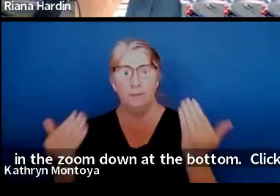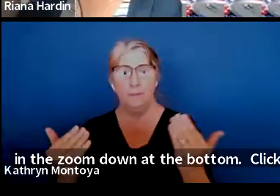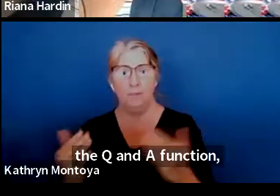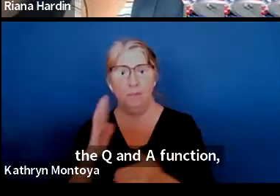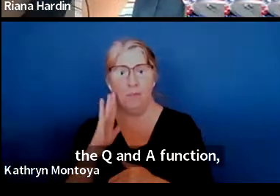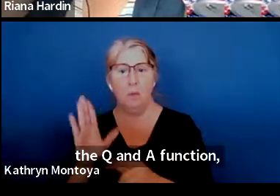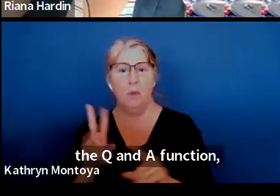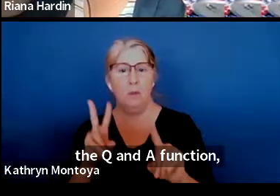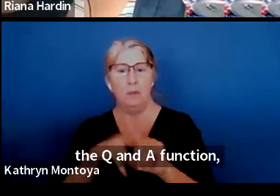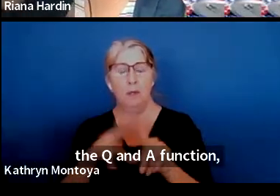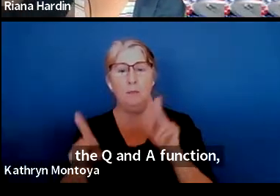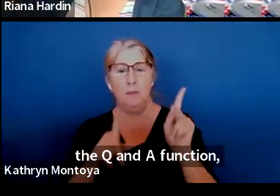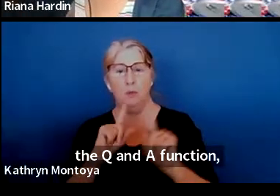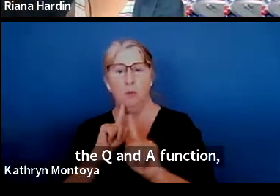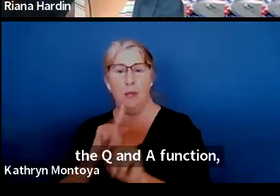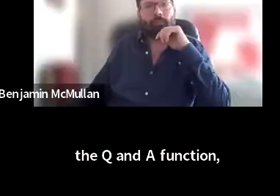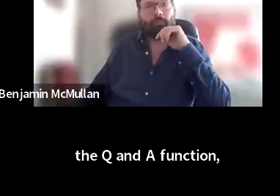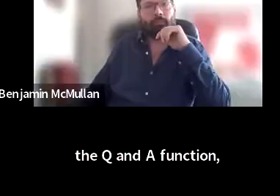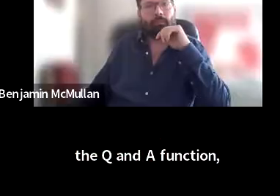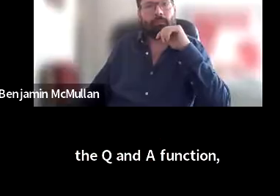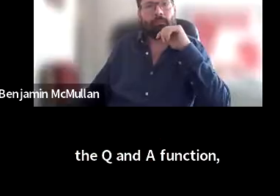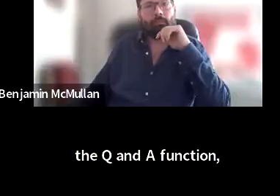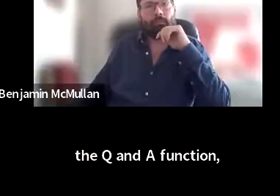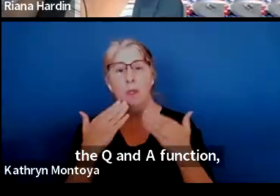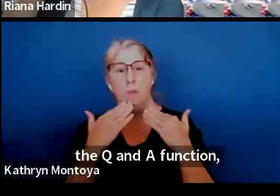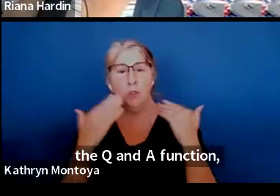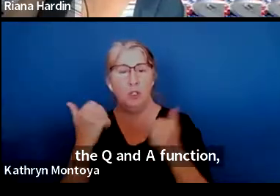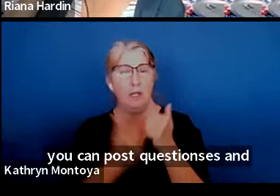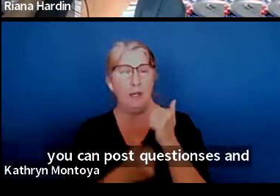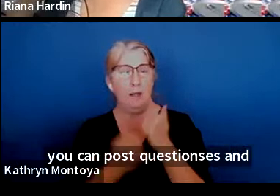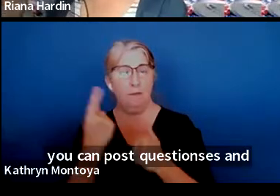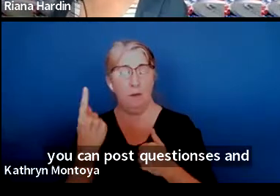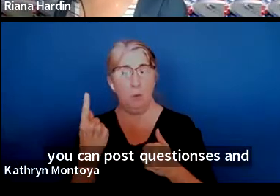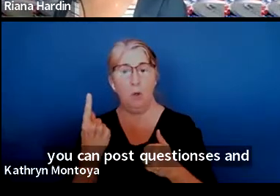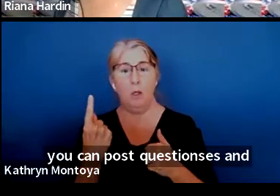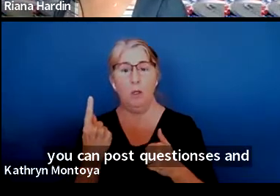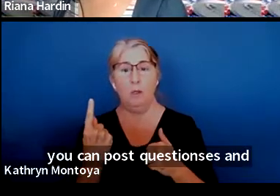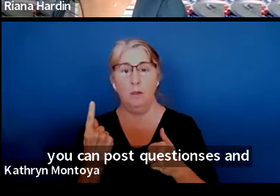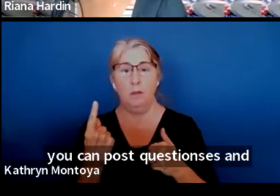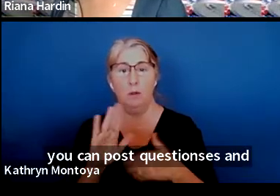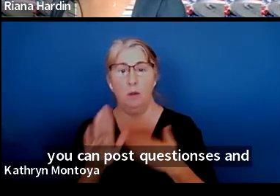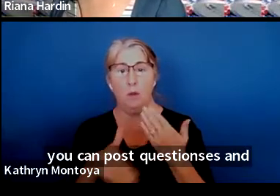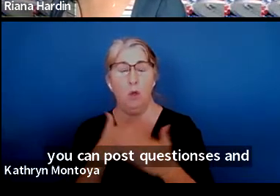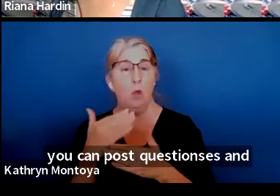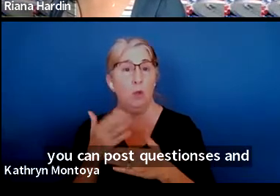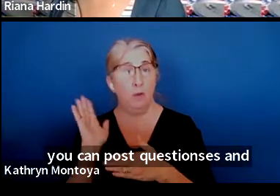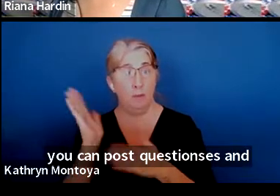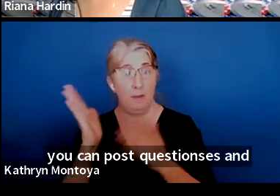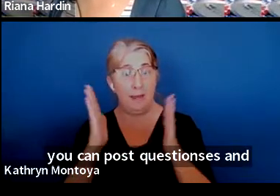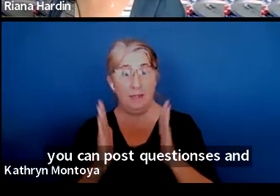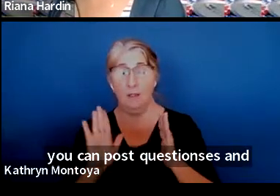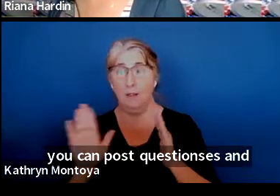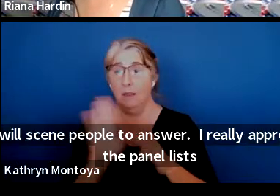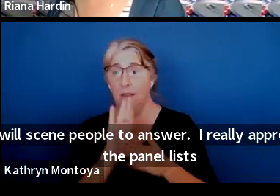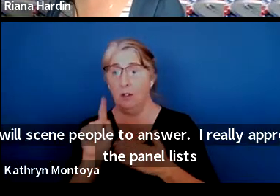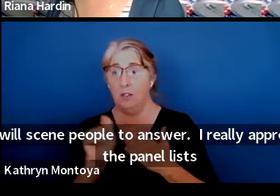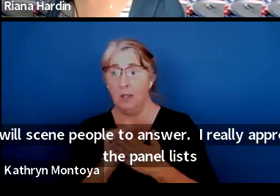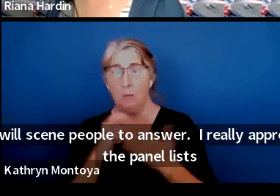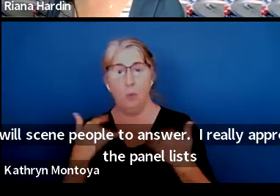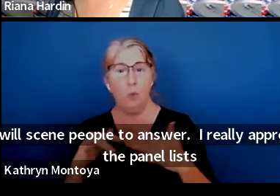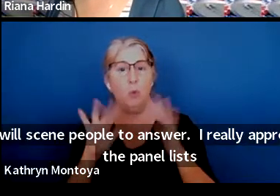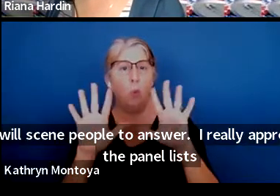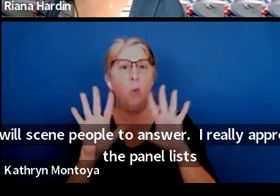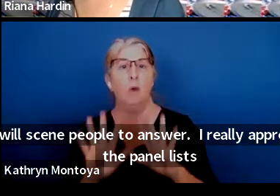assign people to answer. And so I really appreciate everyone's, all the panelists' time here, and we had some really rich